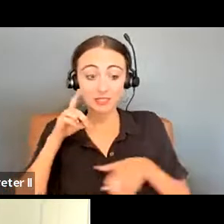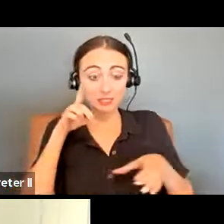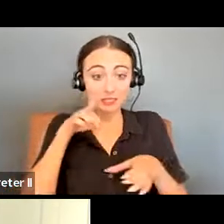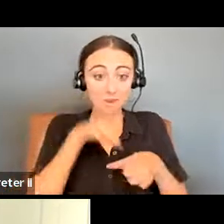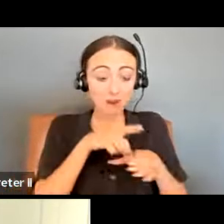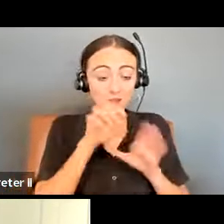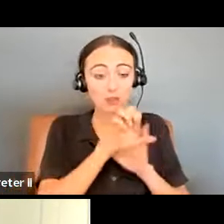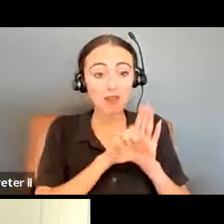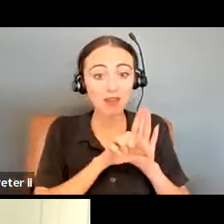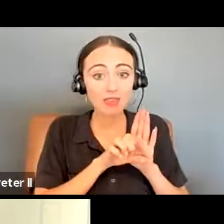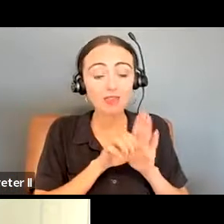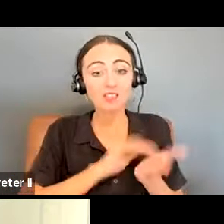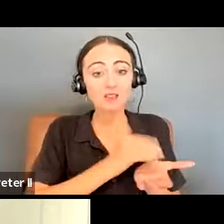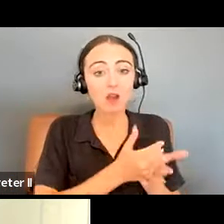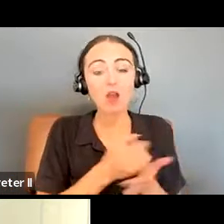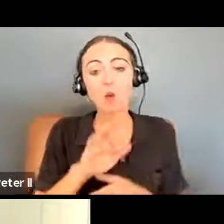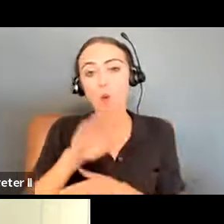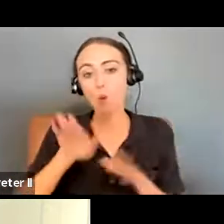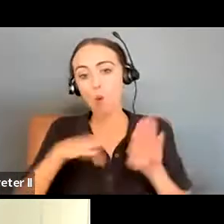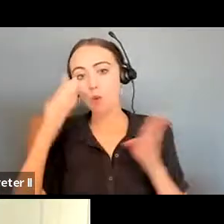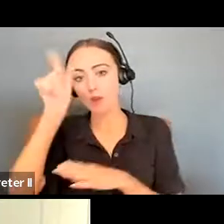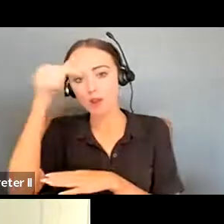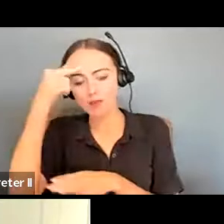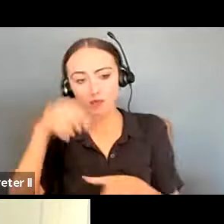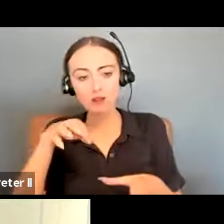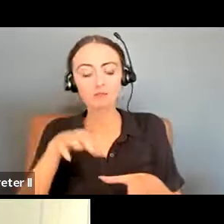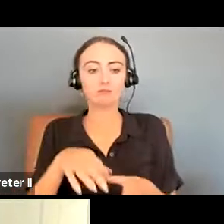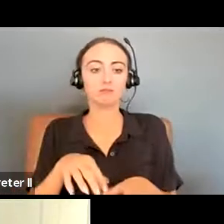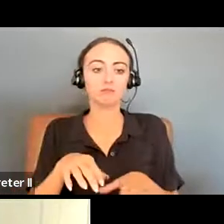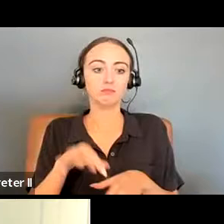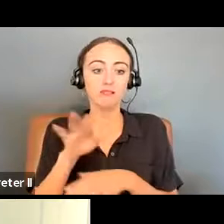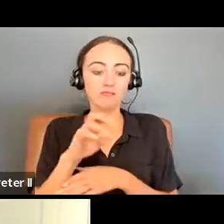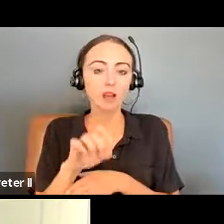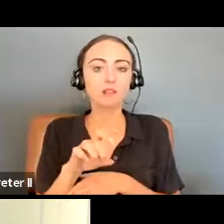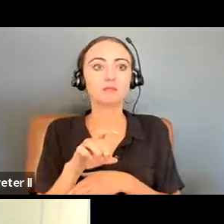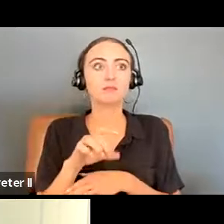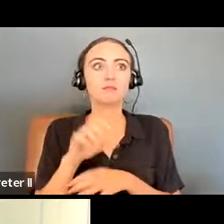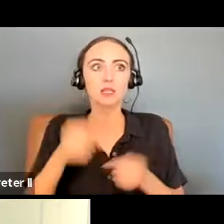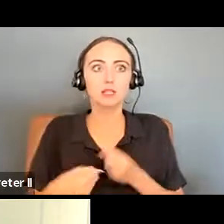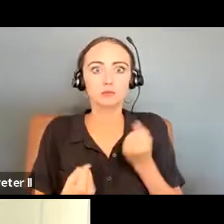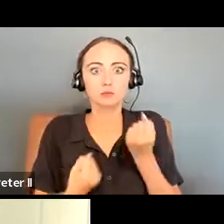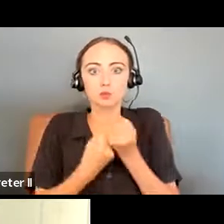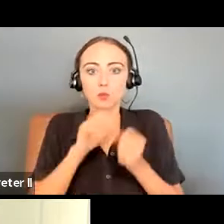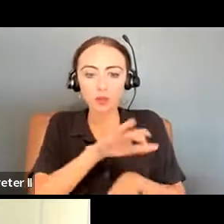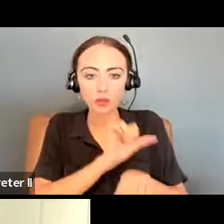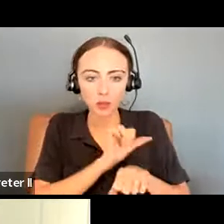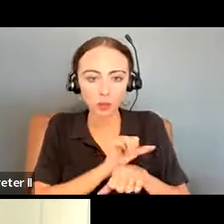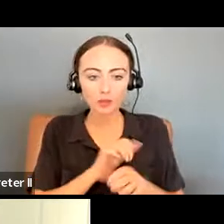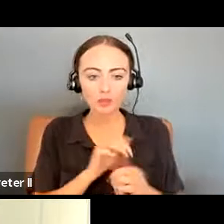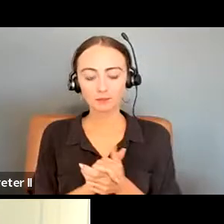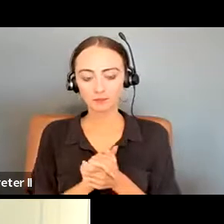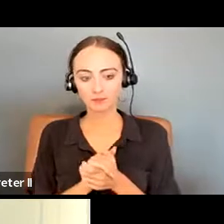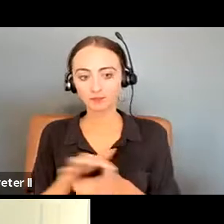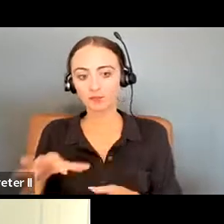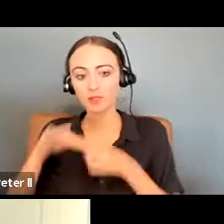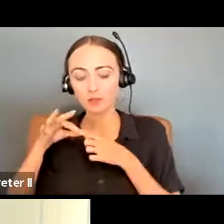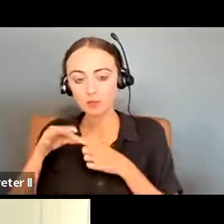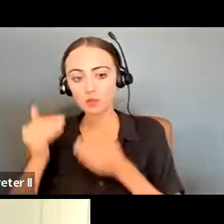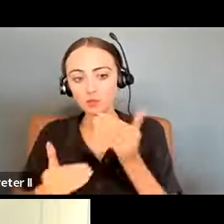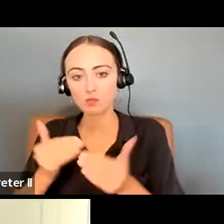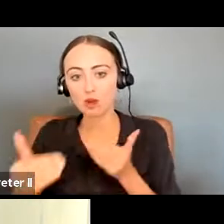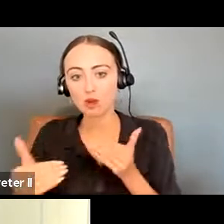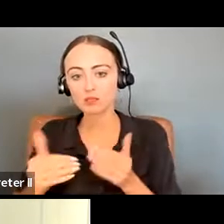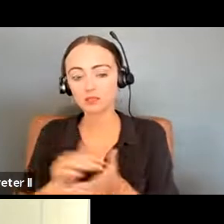or Open Government Fund, they could be used to support the critical work of BEGA. Additionally, exceptions to the process prescribed in the Delinquent